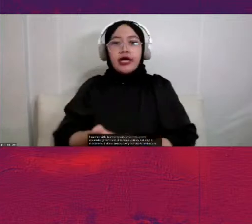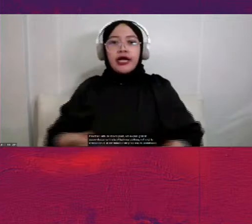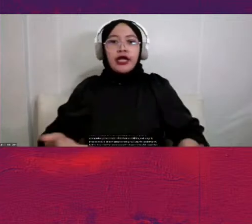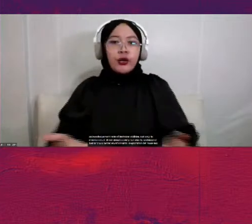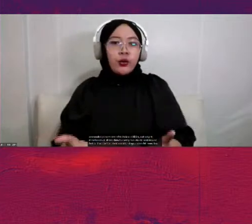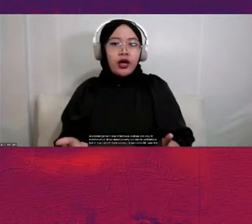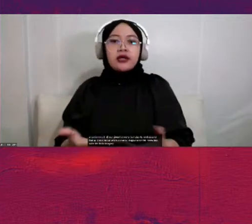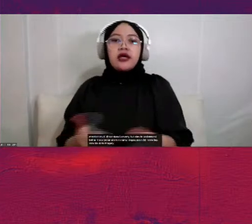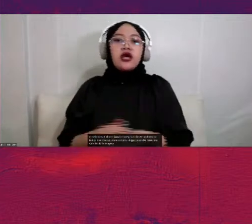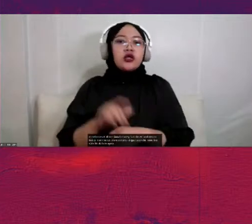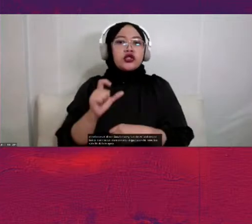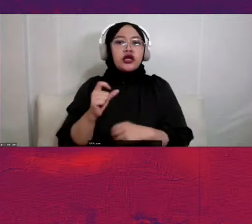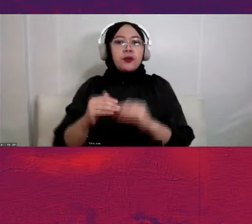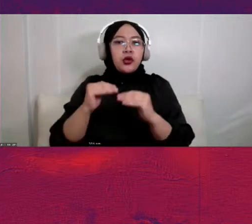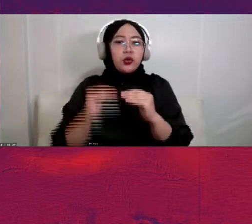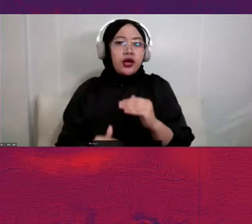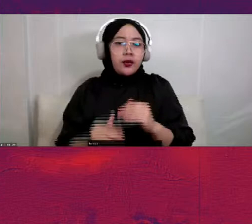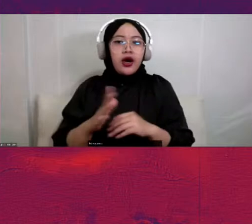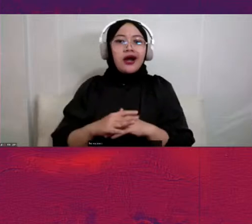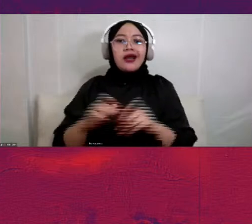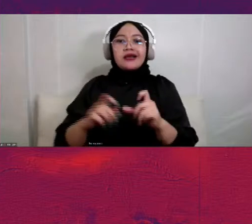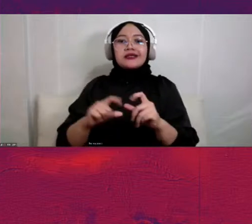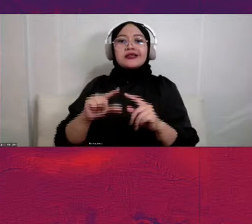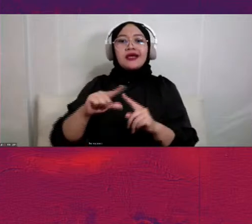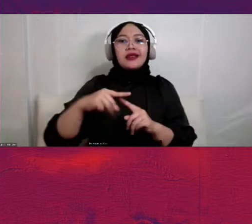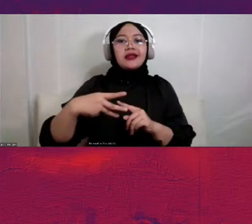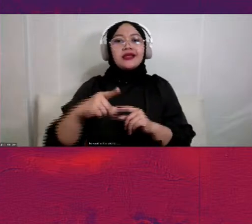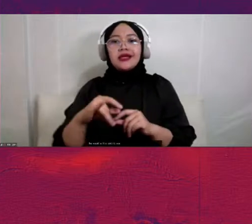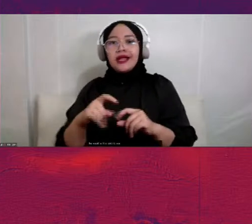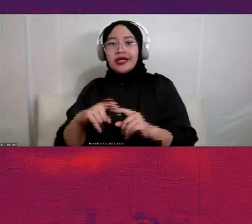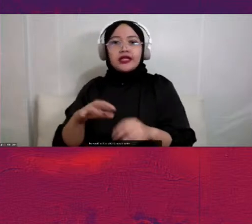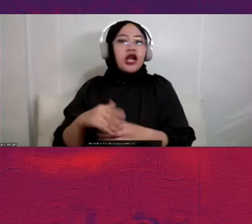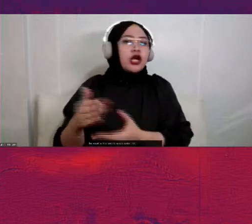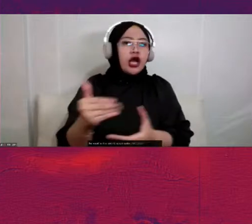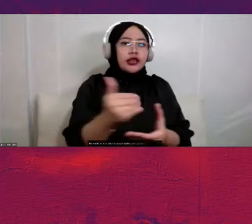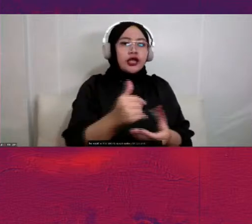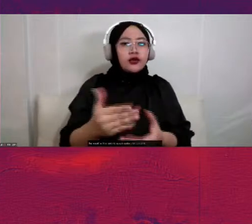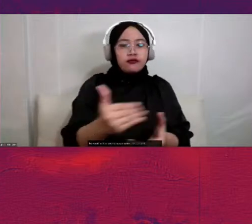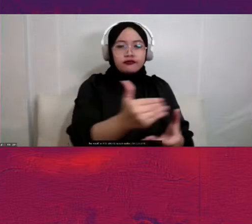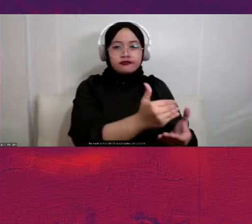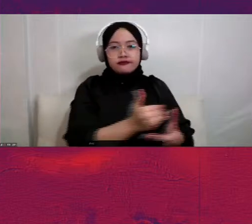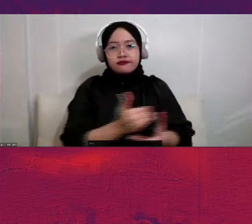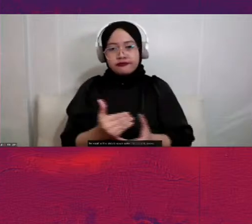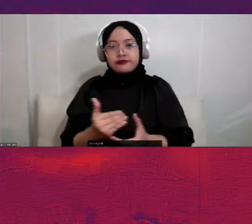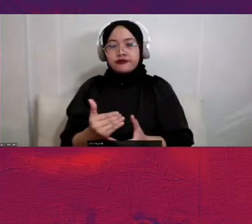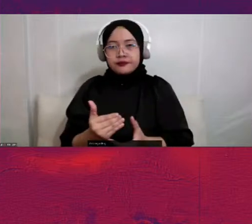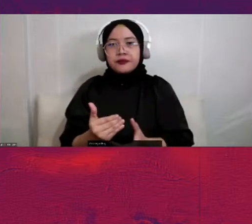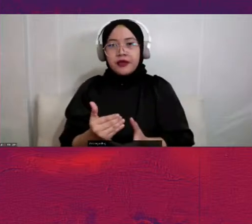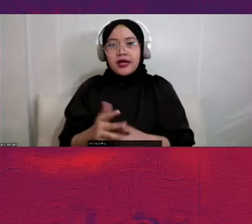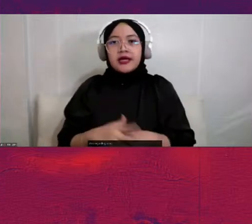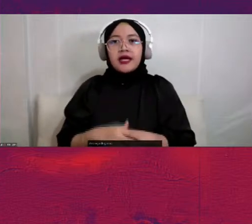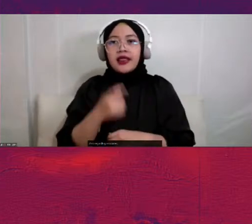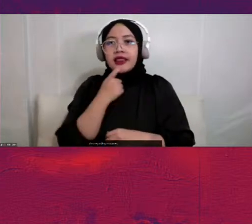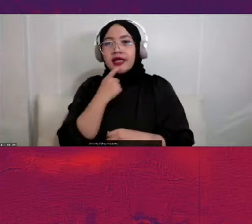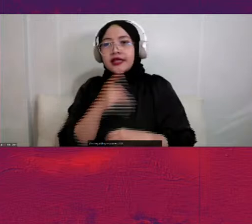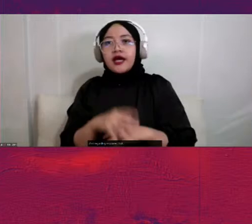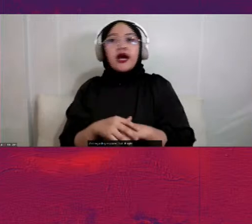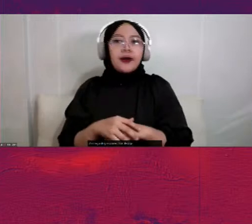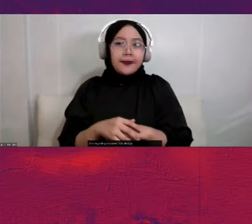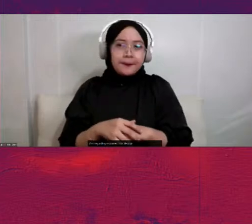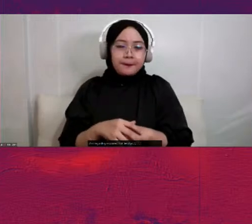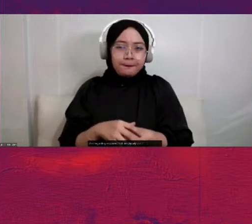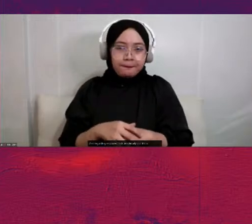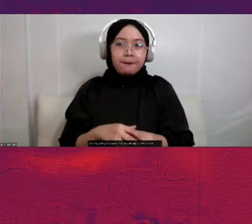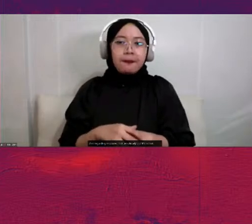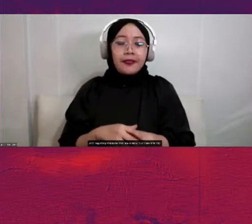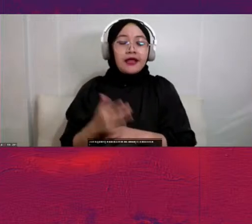satellite data imagery, where Hiritho will be able to speak quite a bit about it. And regarding measures that are already